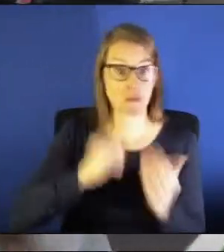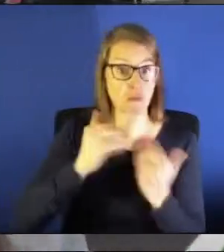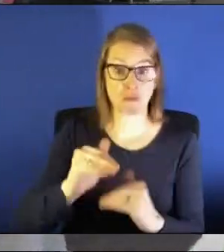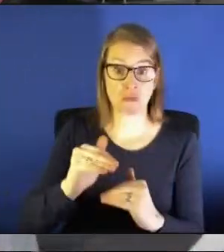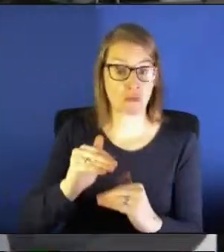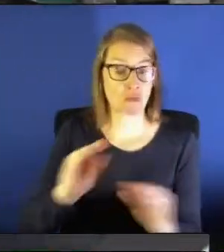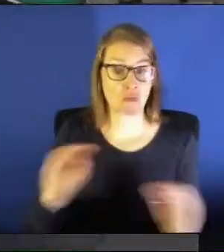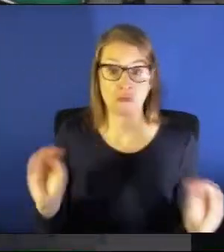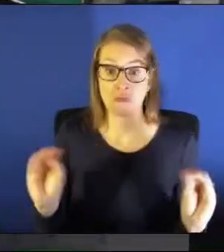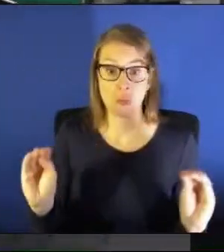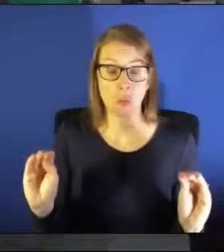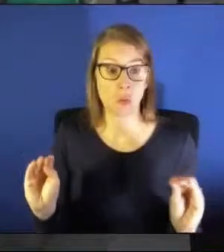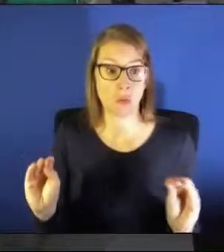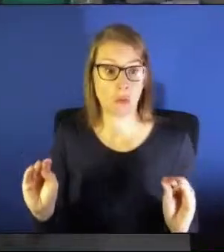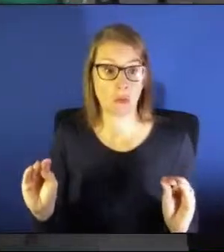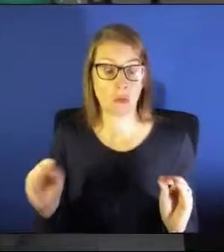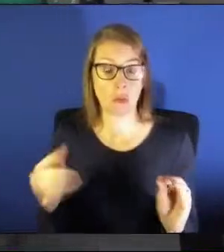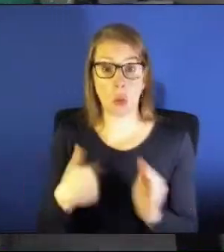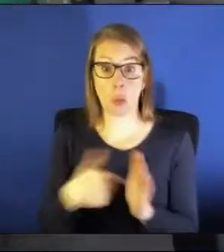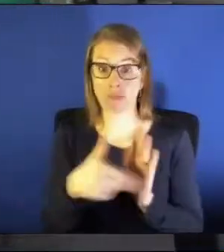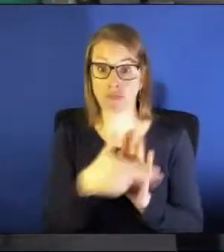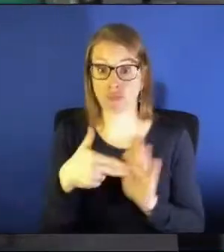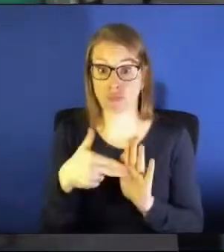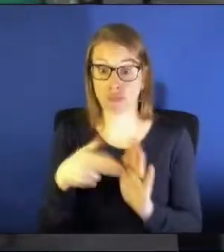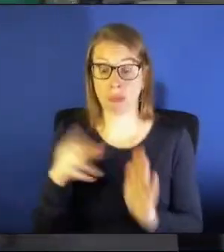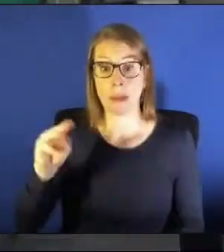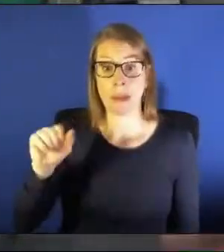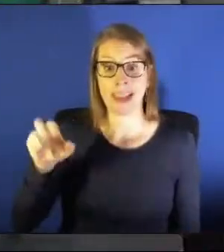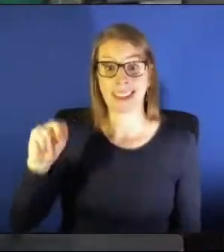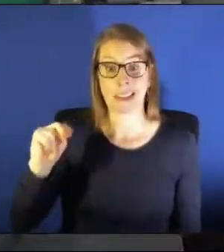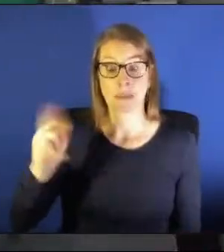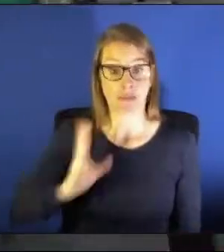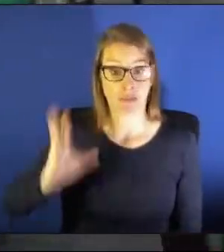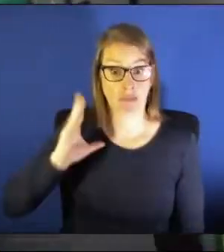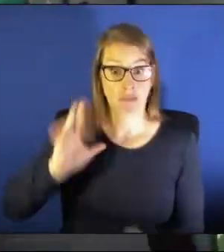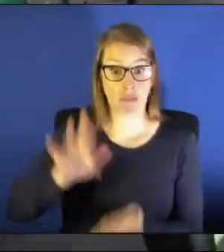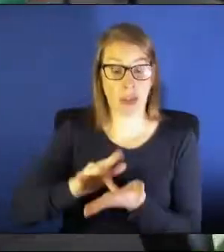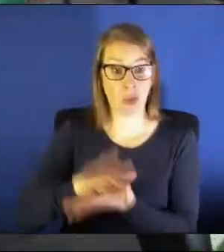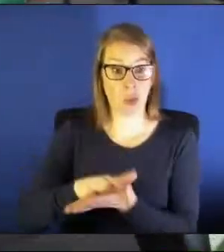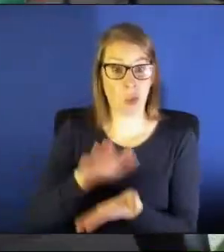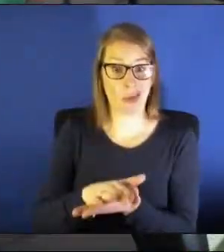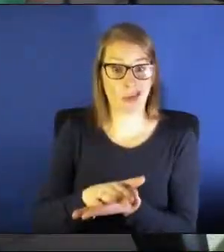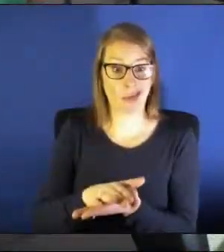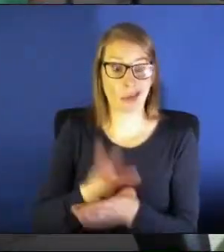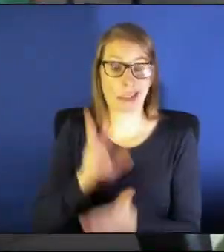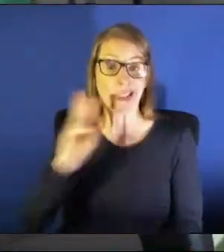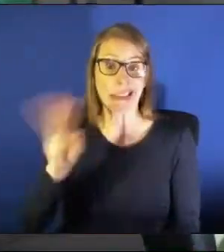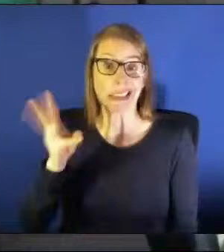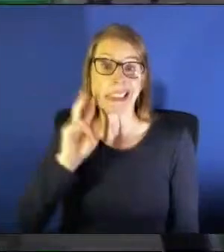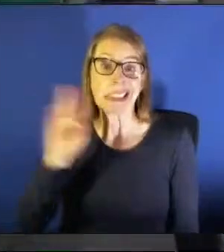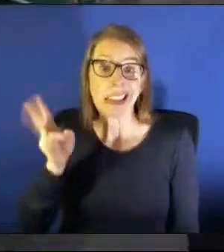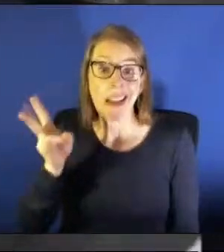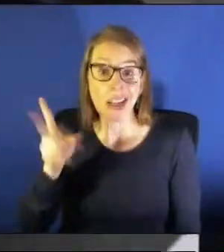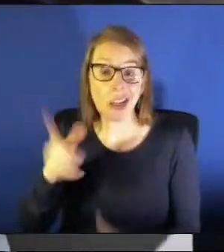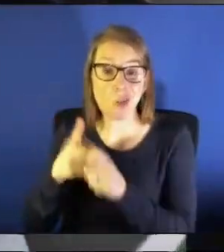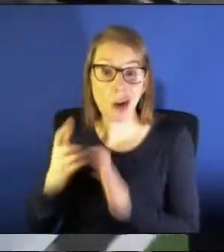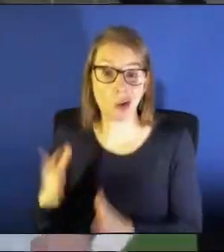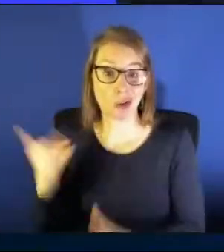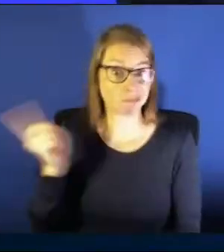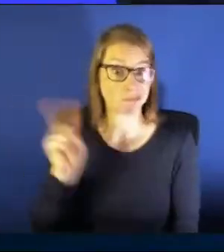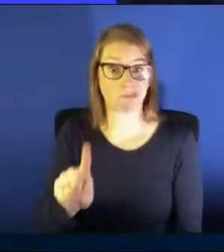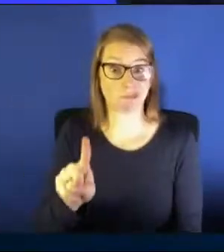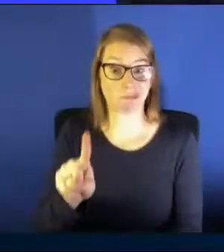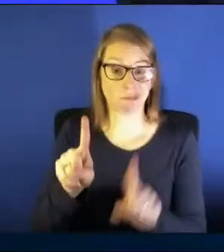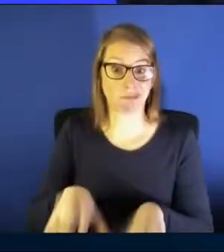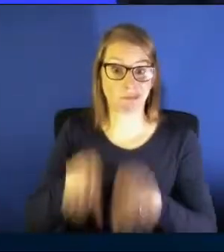we highlighted Mason, and at the time he was in middle school, and we've had runners in their 60s and 70s come do this as well. And